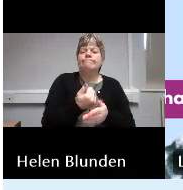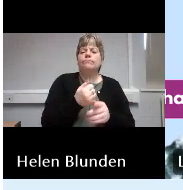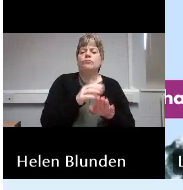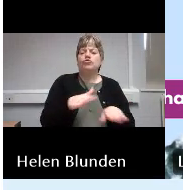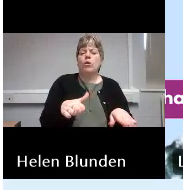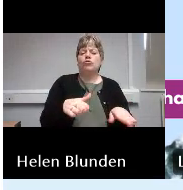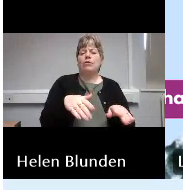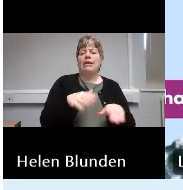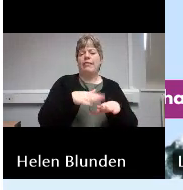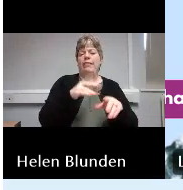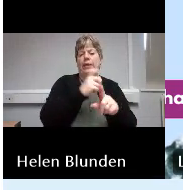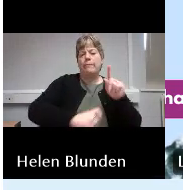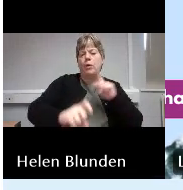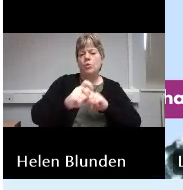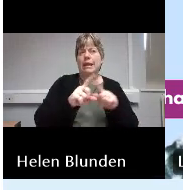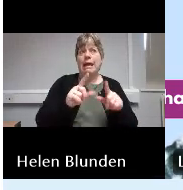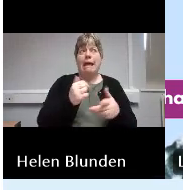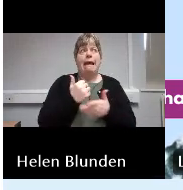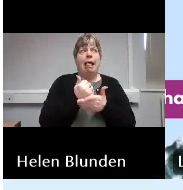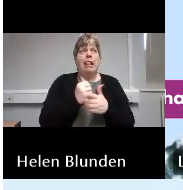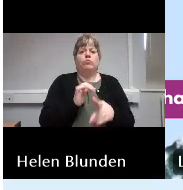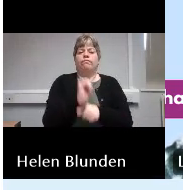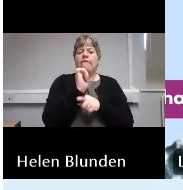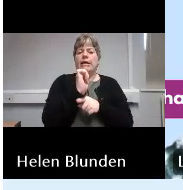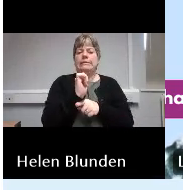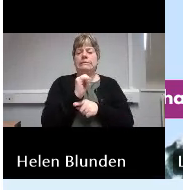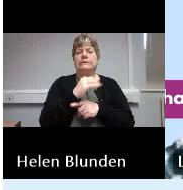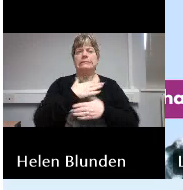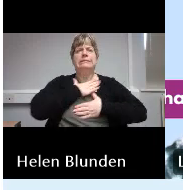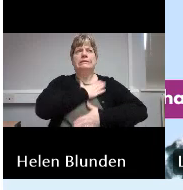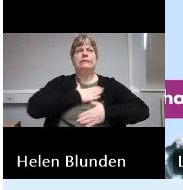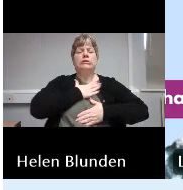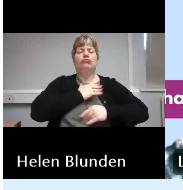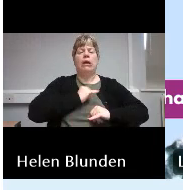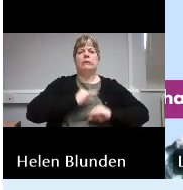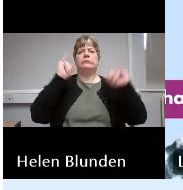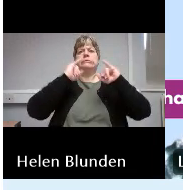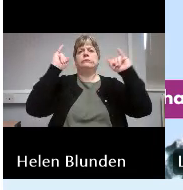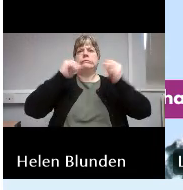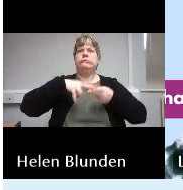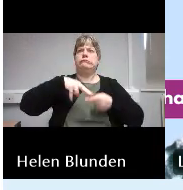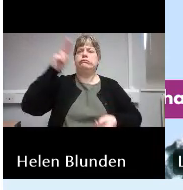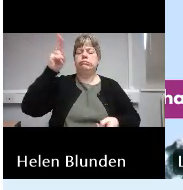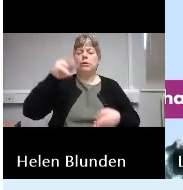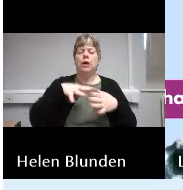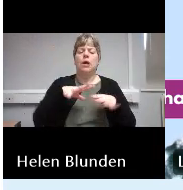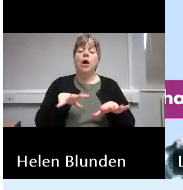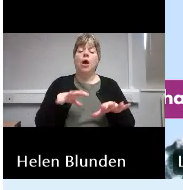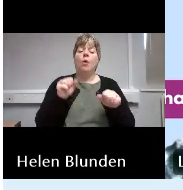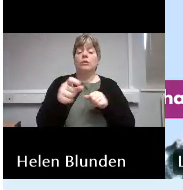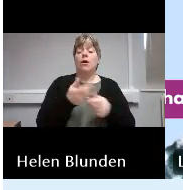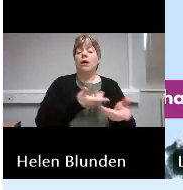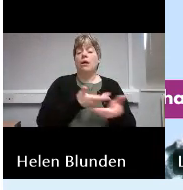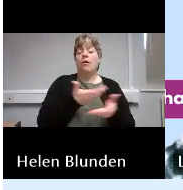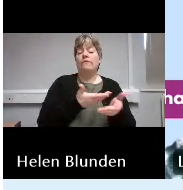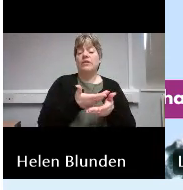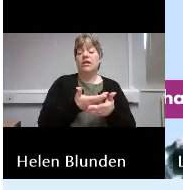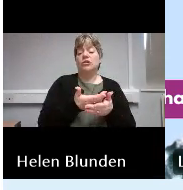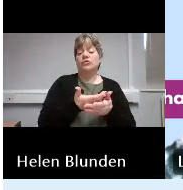community and help to prevent that escalation of distress. So we started this conversation in